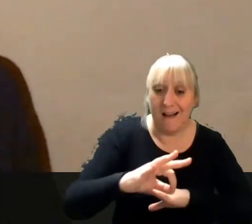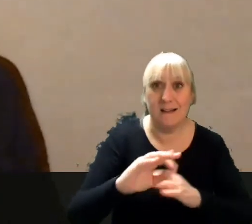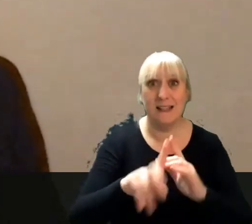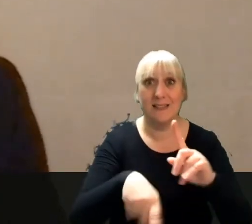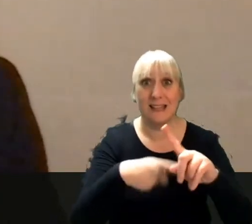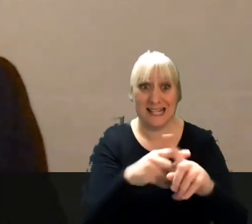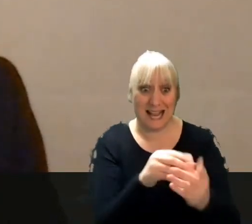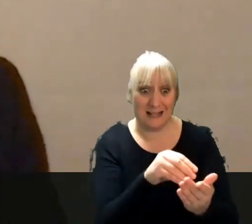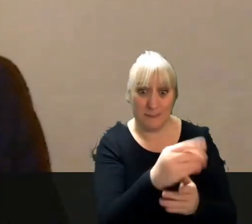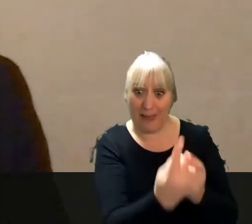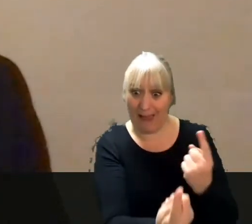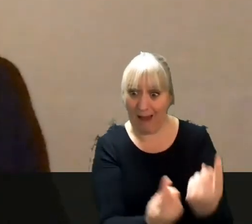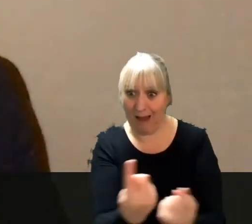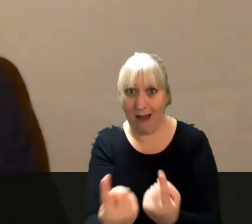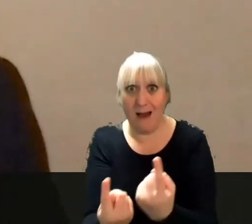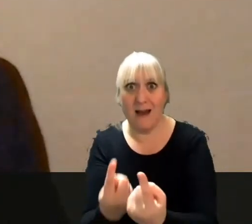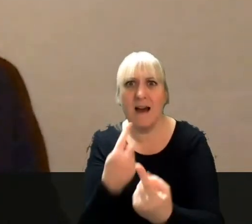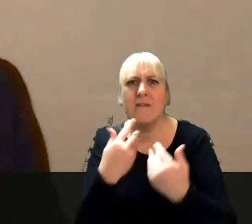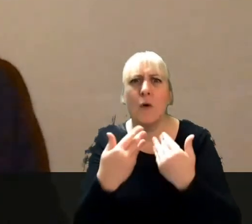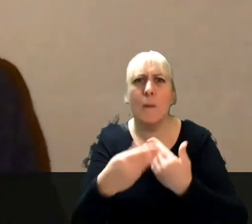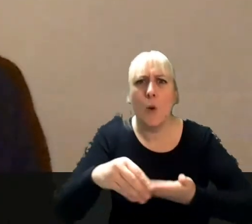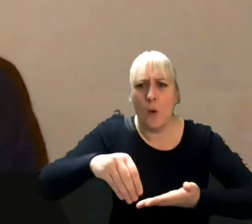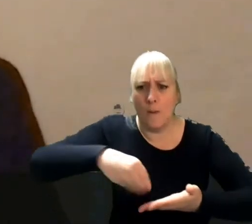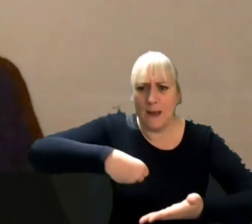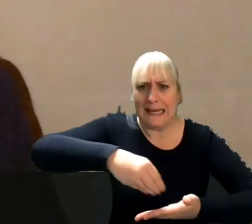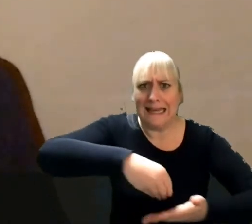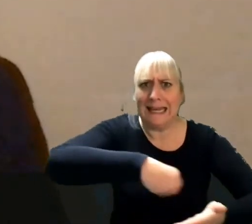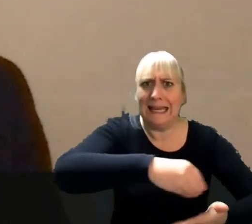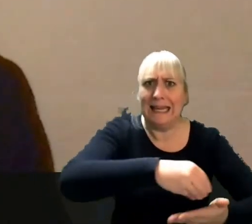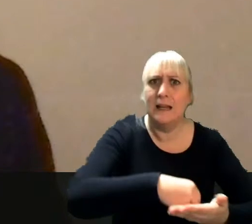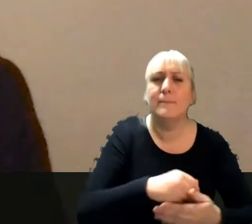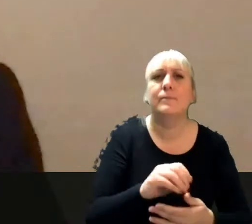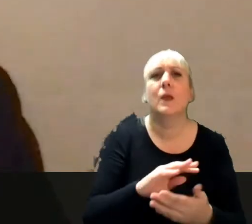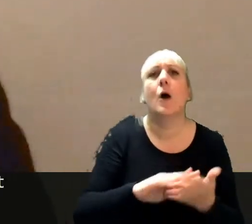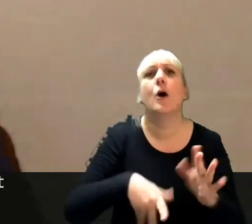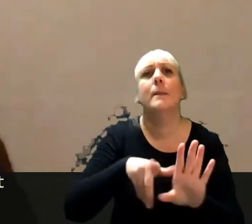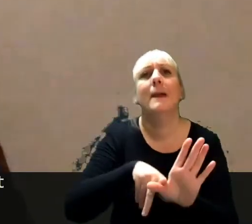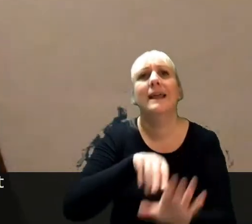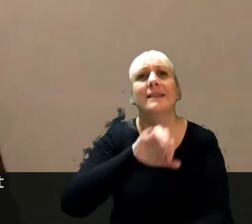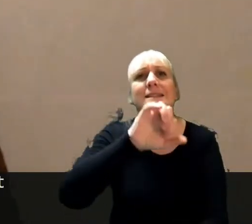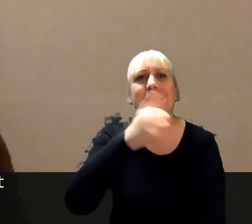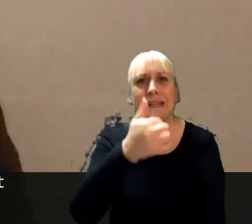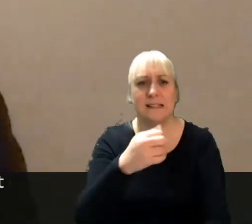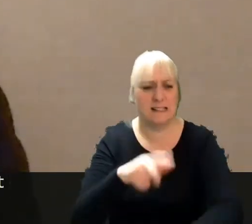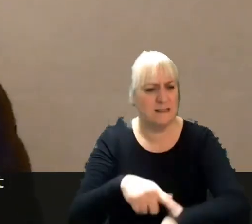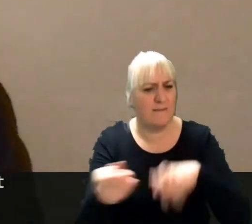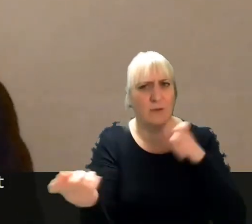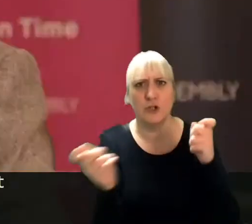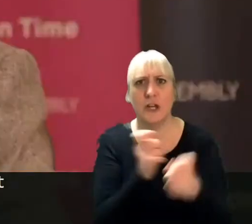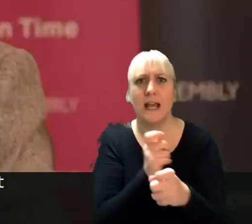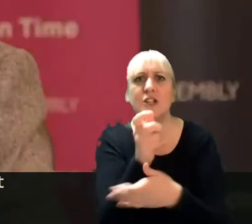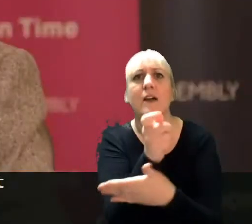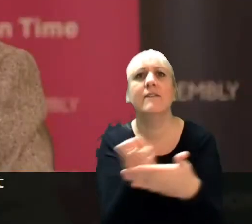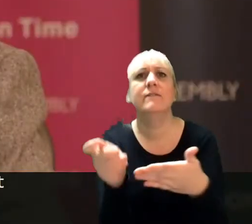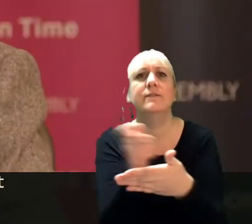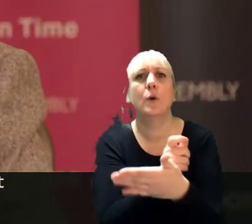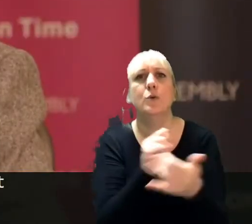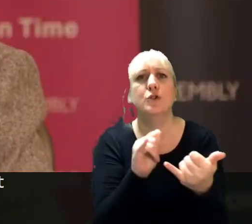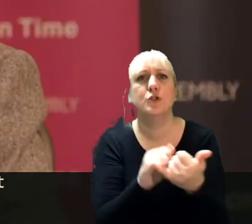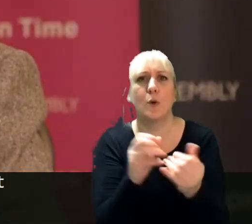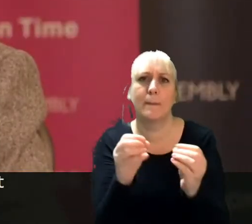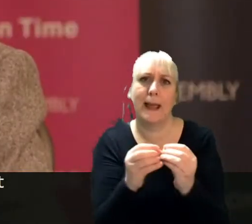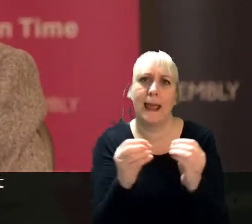On May the 6th, it's time for change. Vote Sean Bailey. can I please